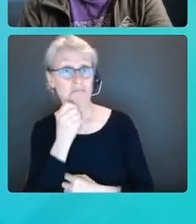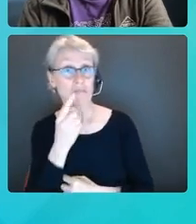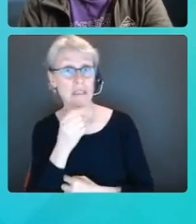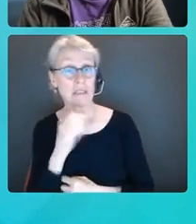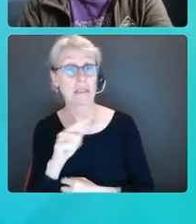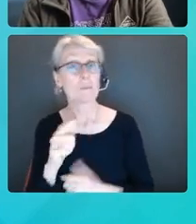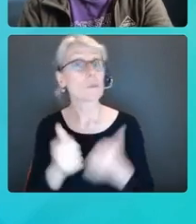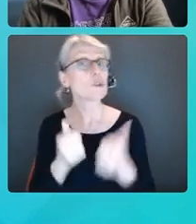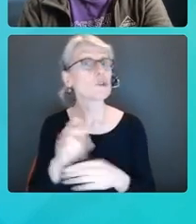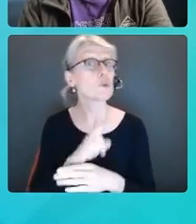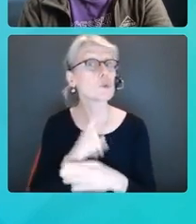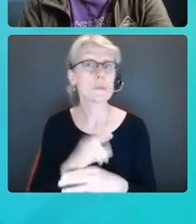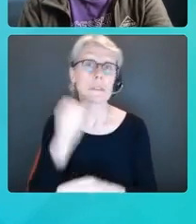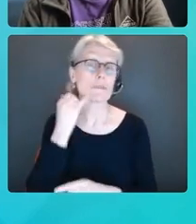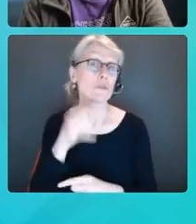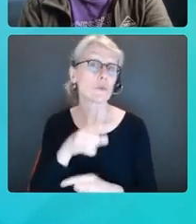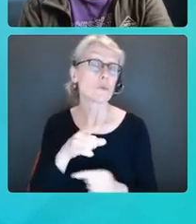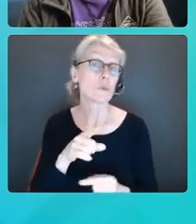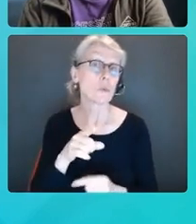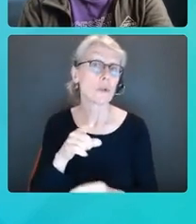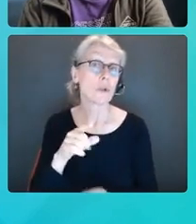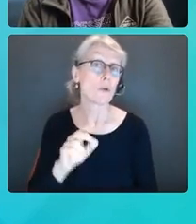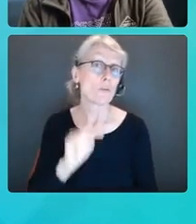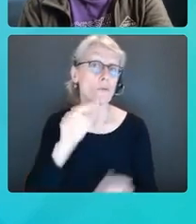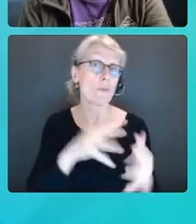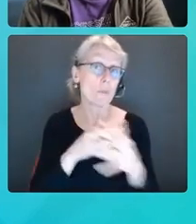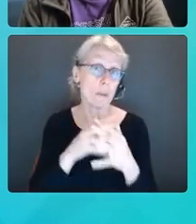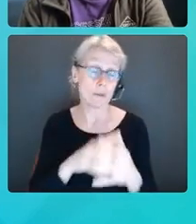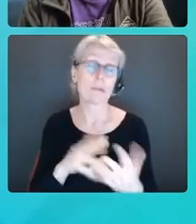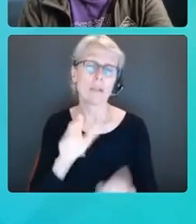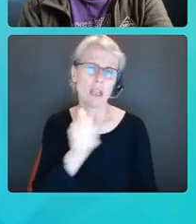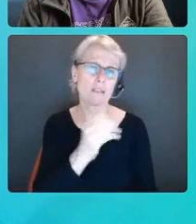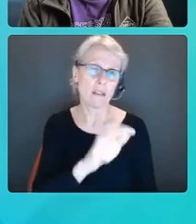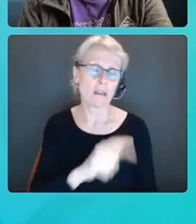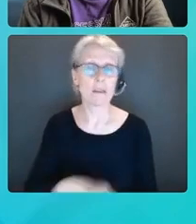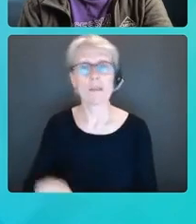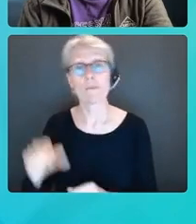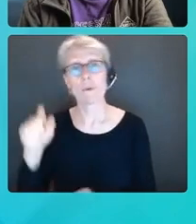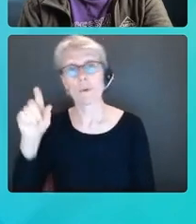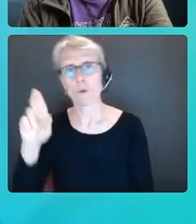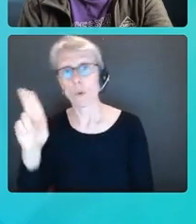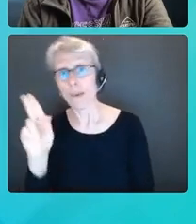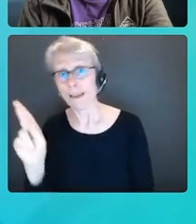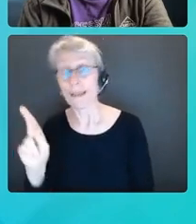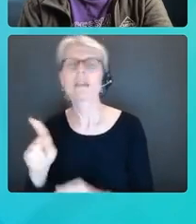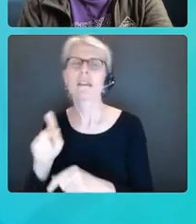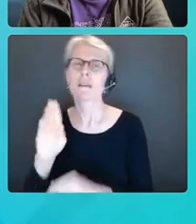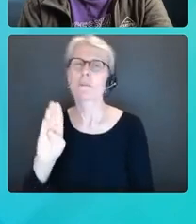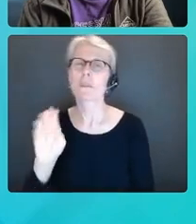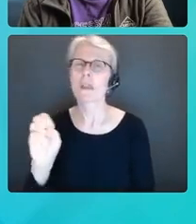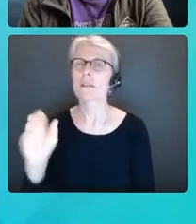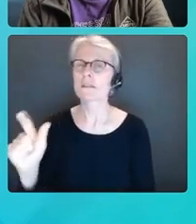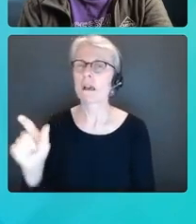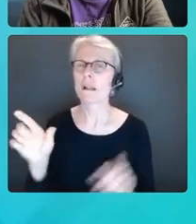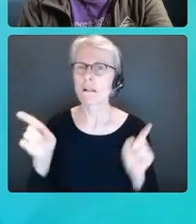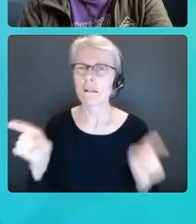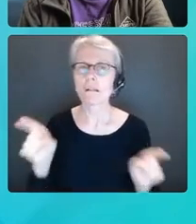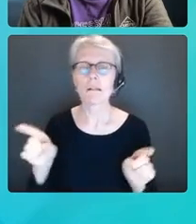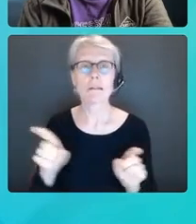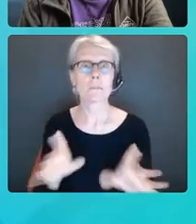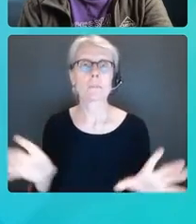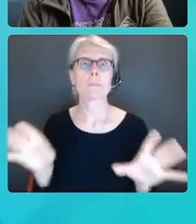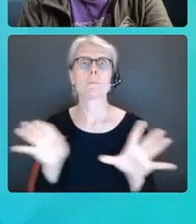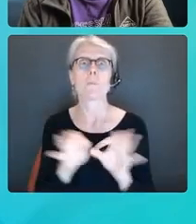if you're in America, do ASL. If you're in Britain, do British Sign Language. Another huge plug. We showed this during